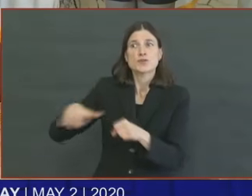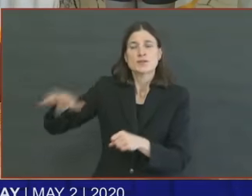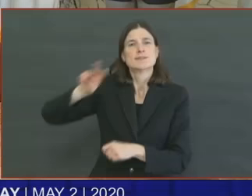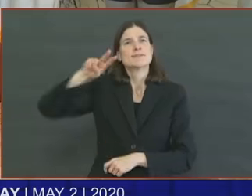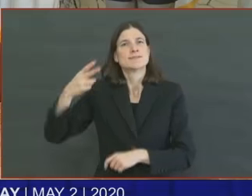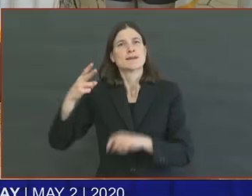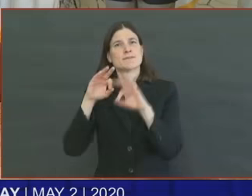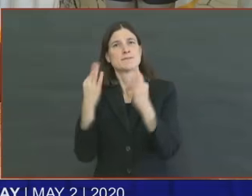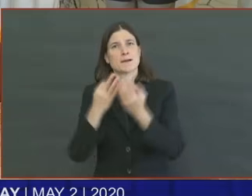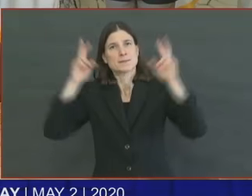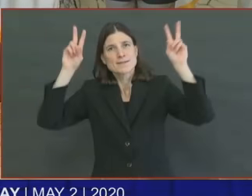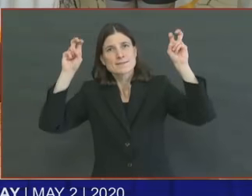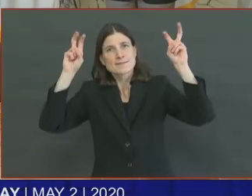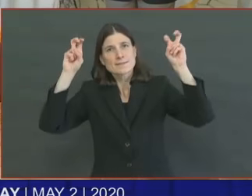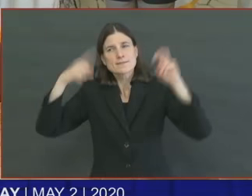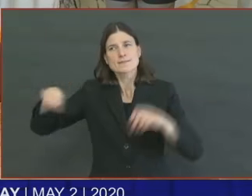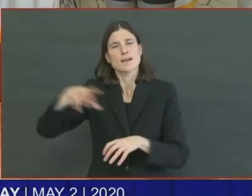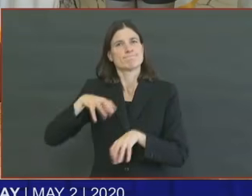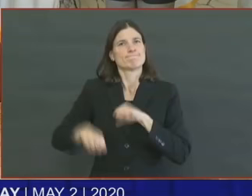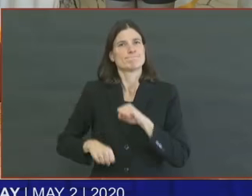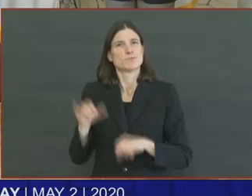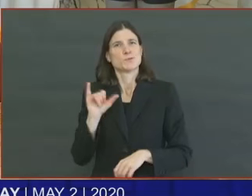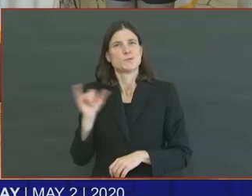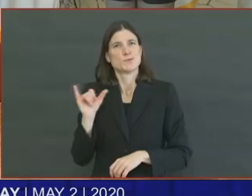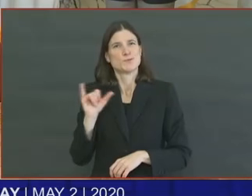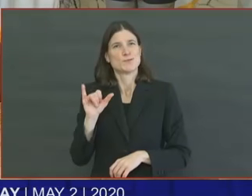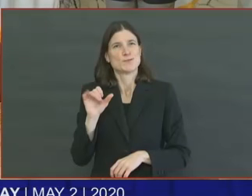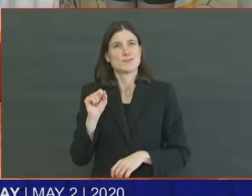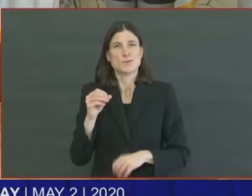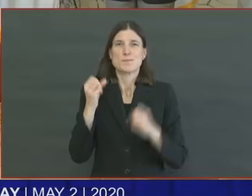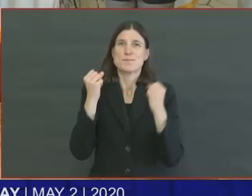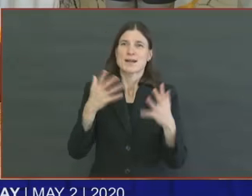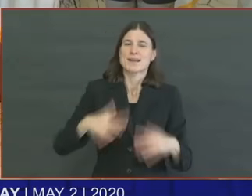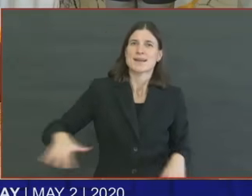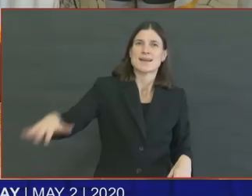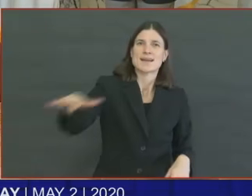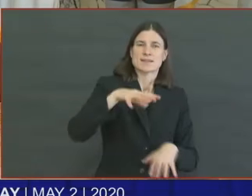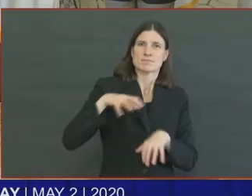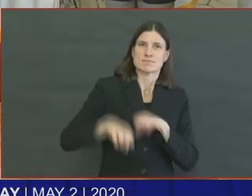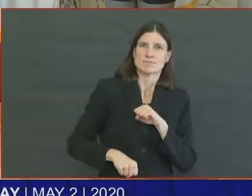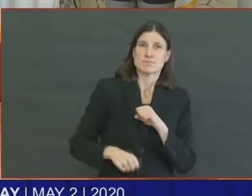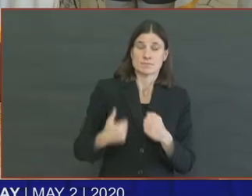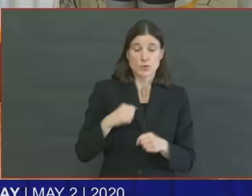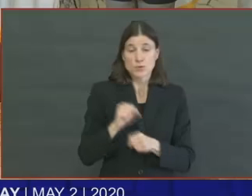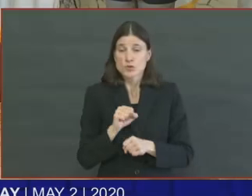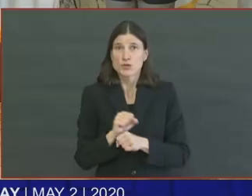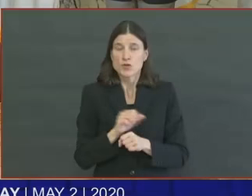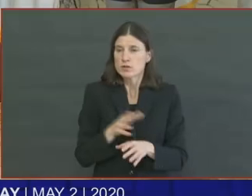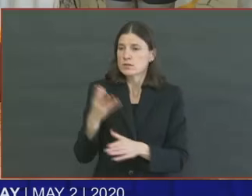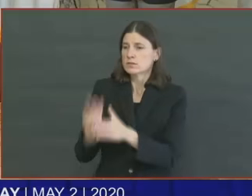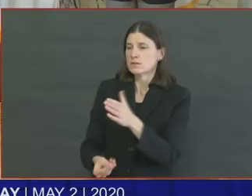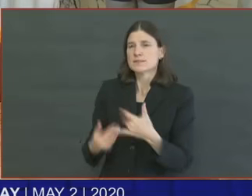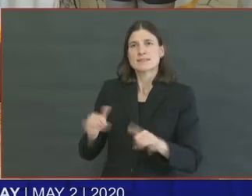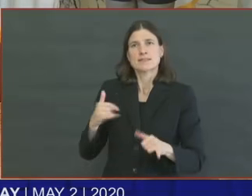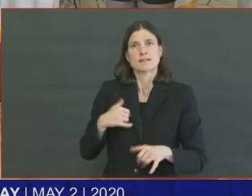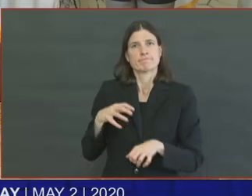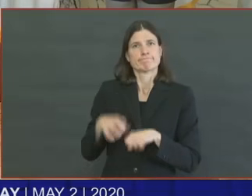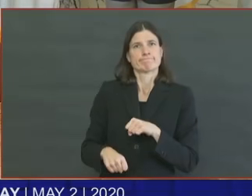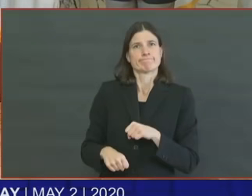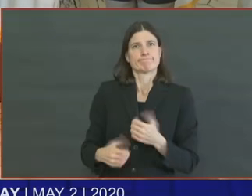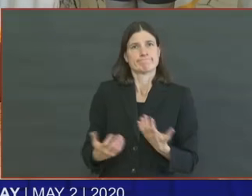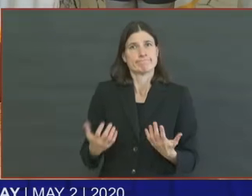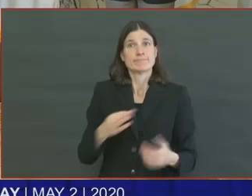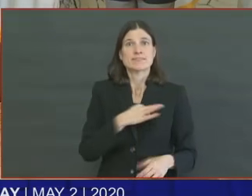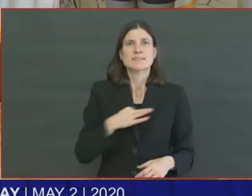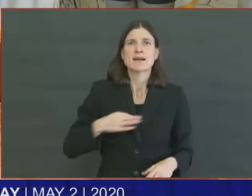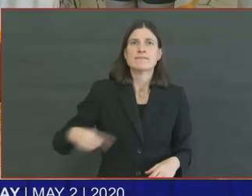hurting. If you can just imagine the family of the staff in nursing homes, they are continually